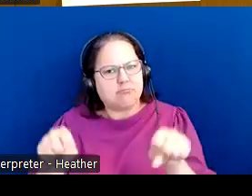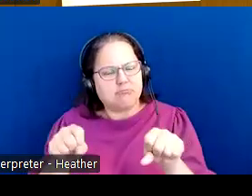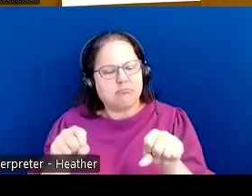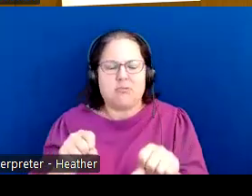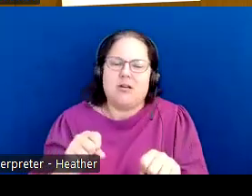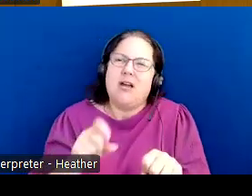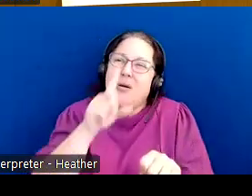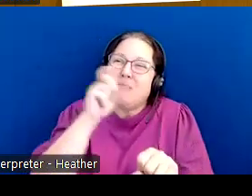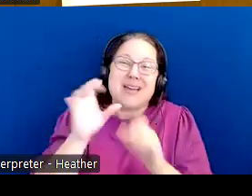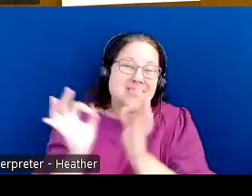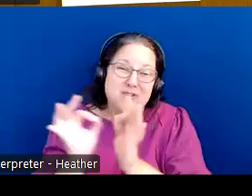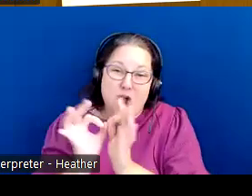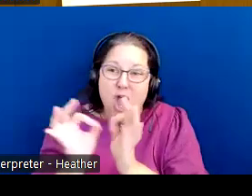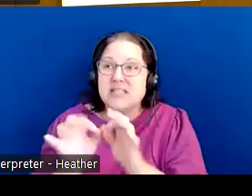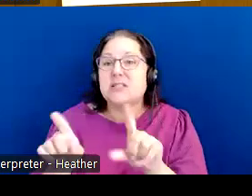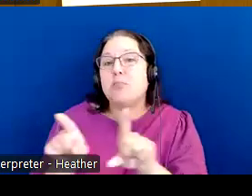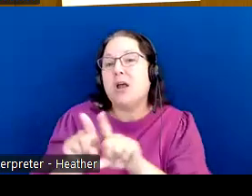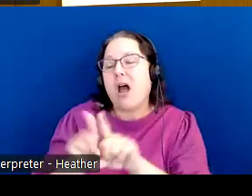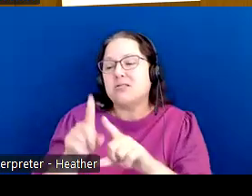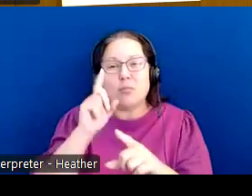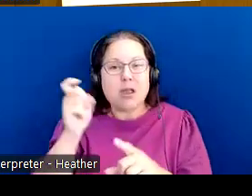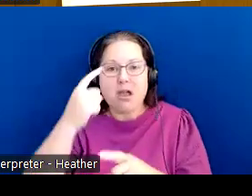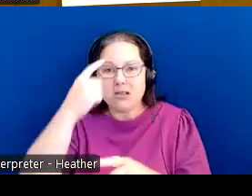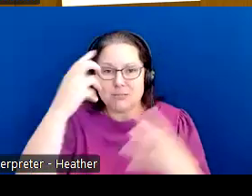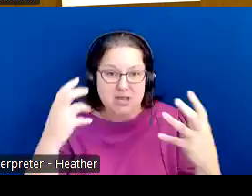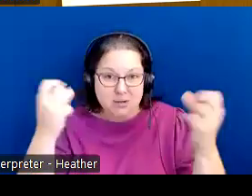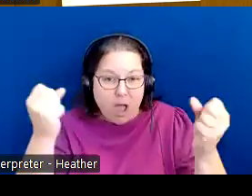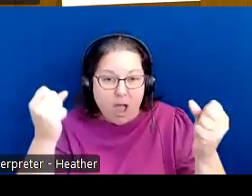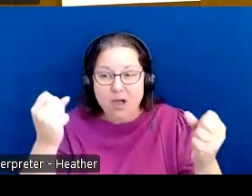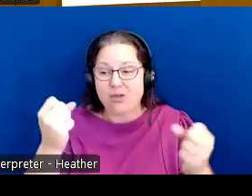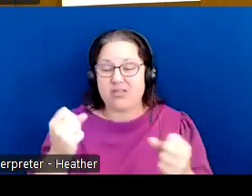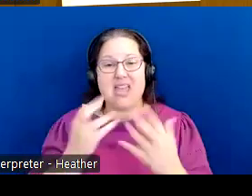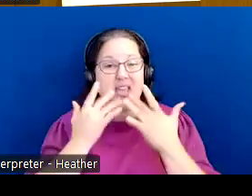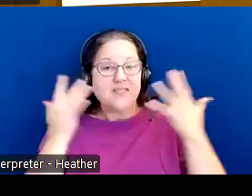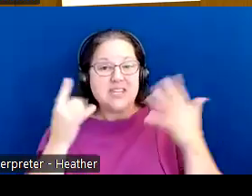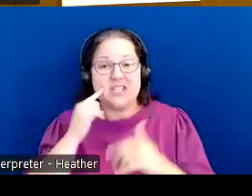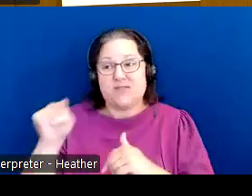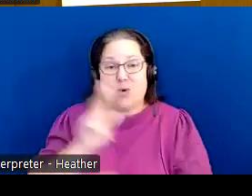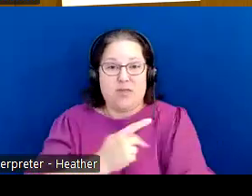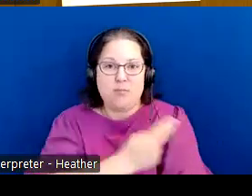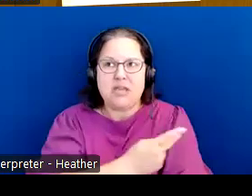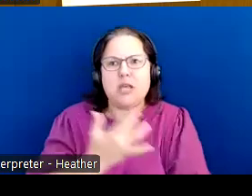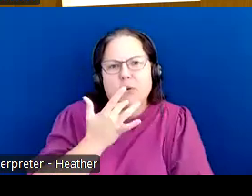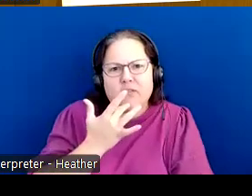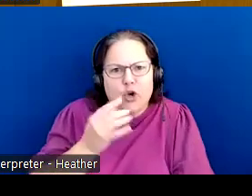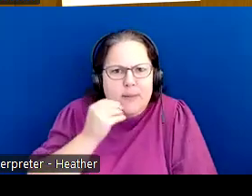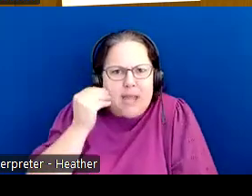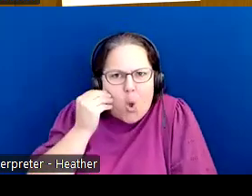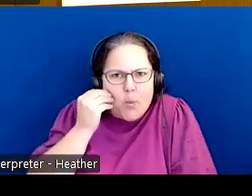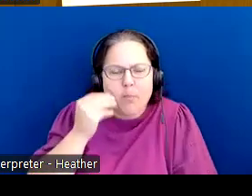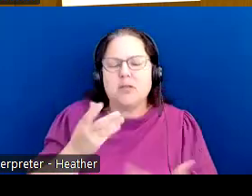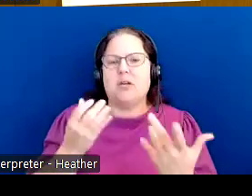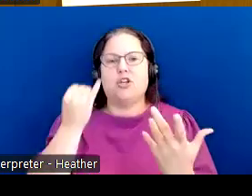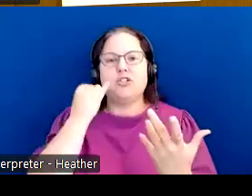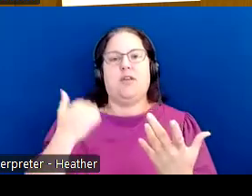for cost, but just for mental health and convenience for patients. They'd much rather be home. So if we can